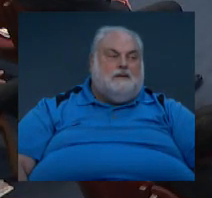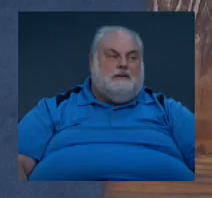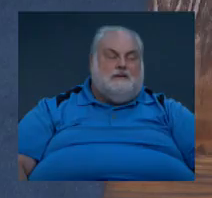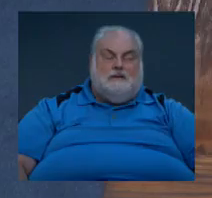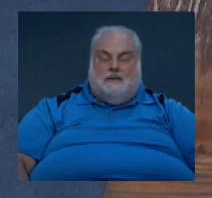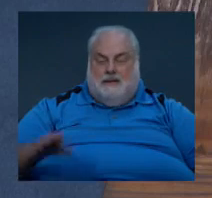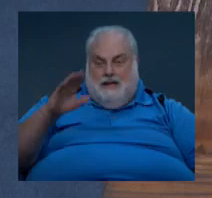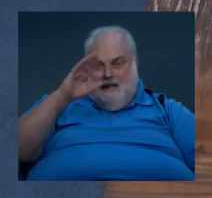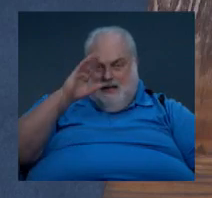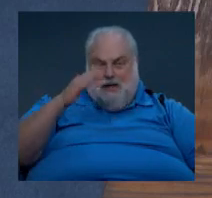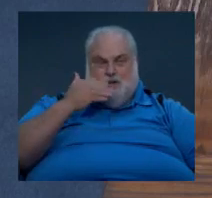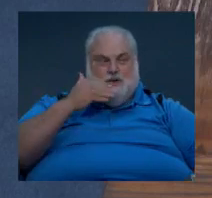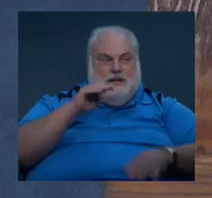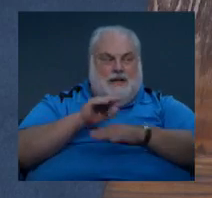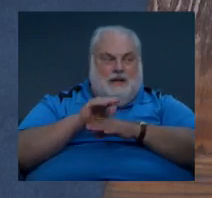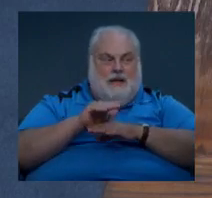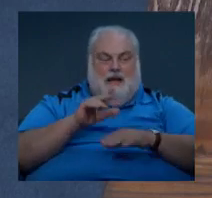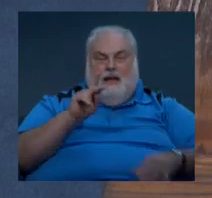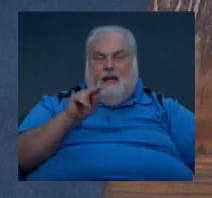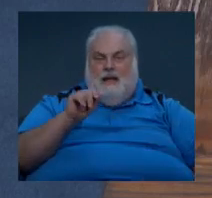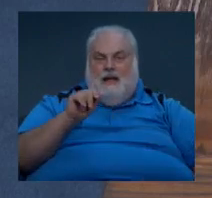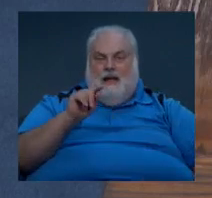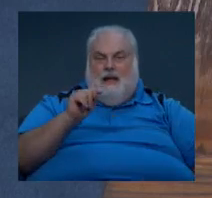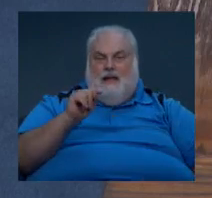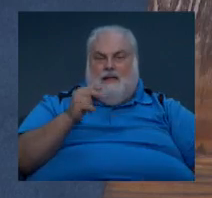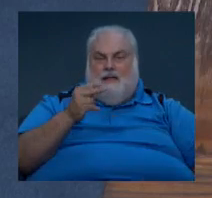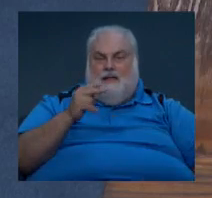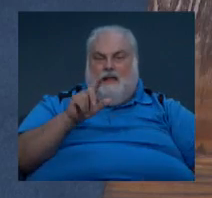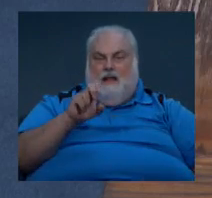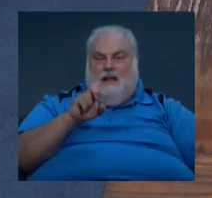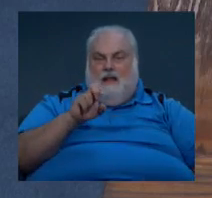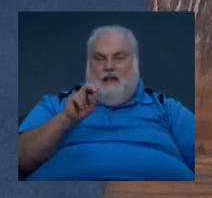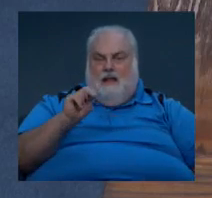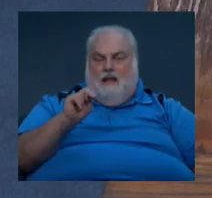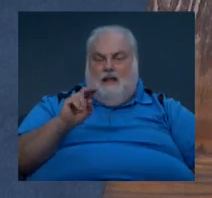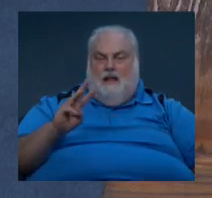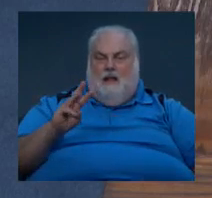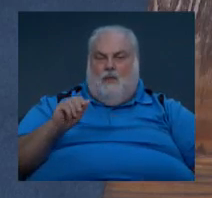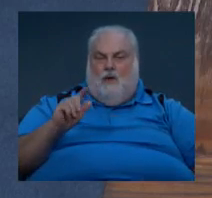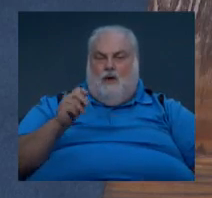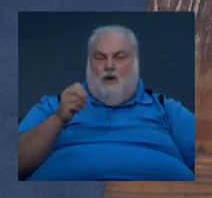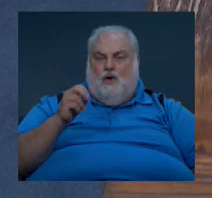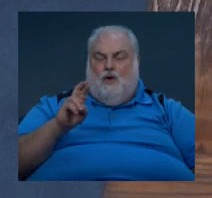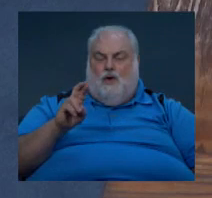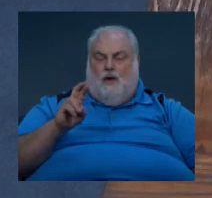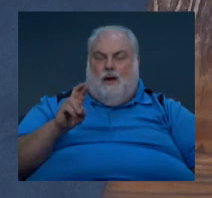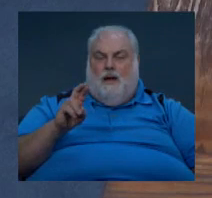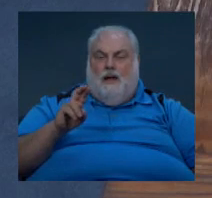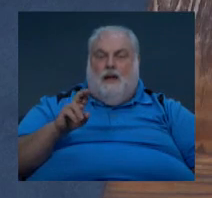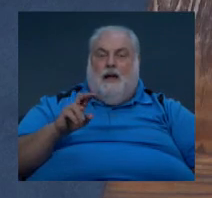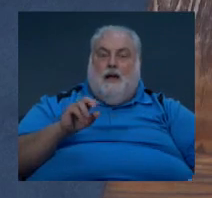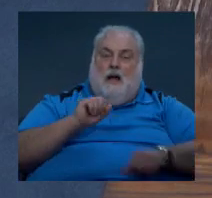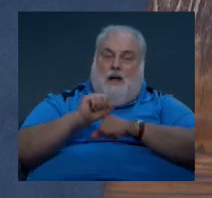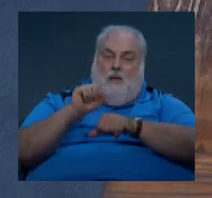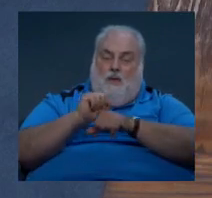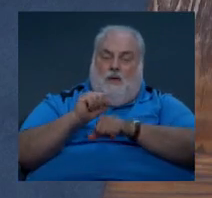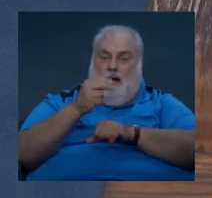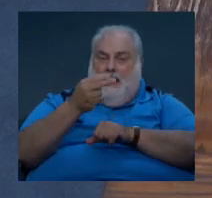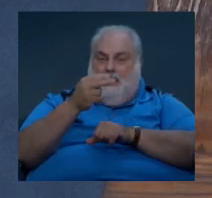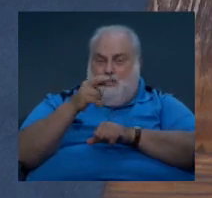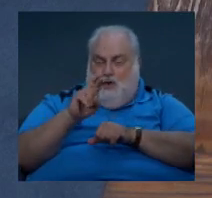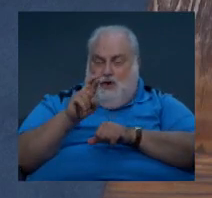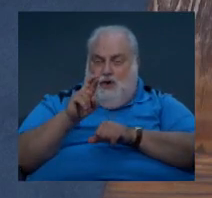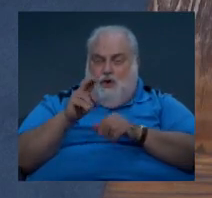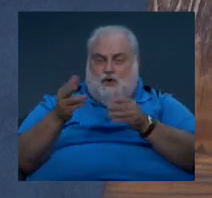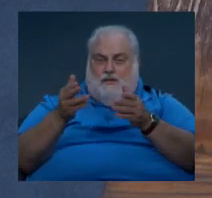All right, good evening. My name is Kathleen Walker. I am the Employment Services Manager for the city, and I work in Human Resources.